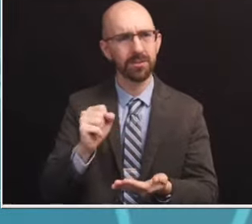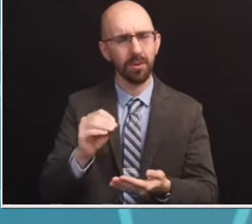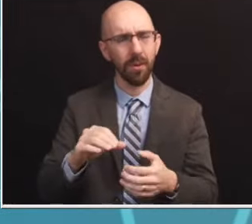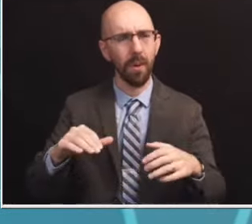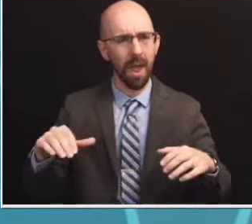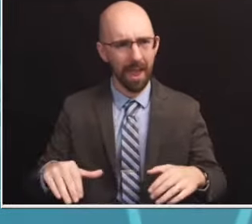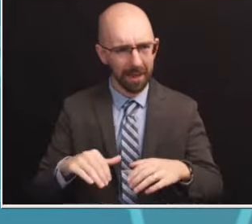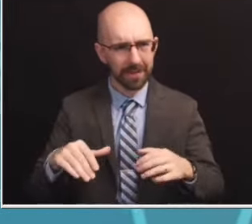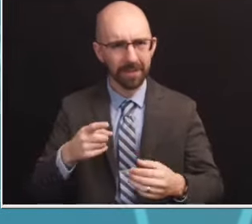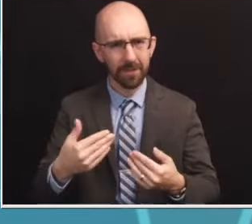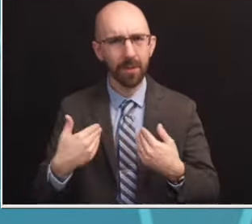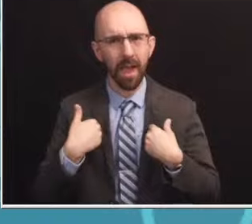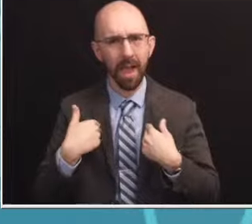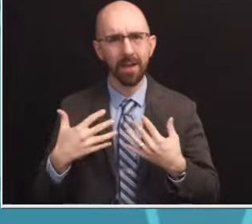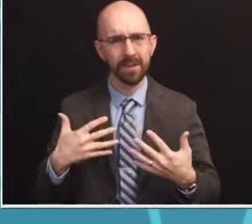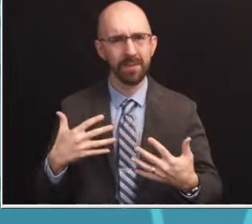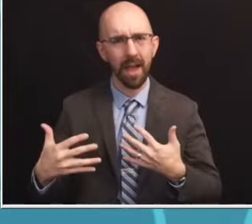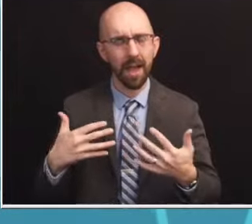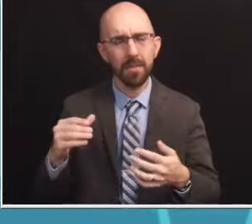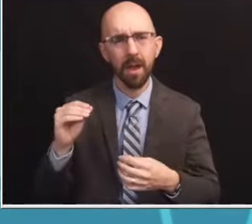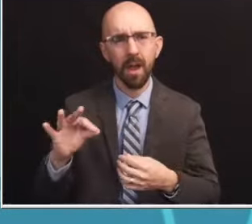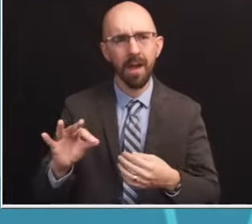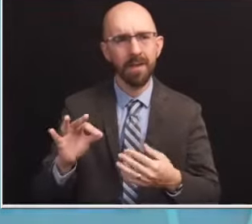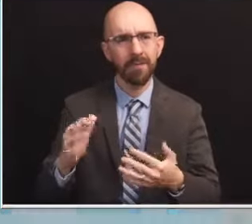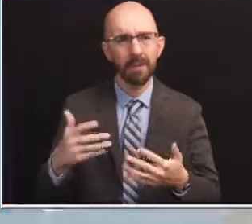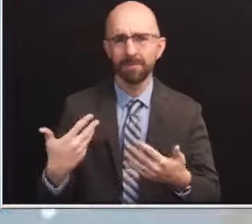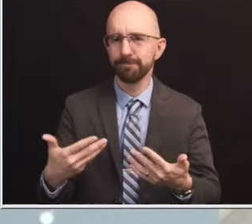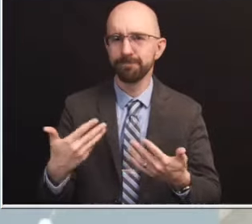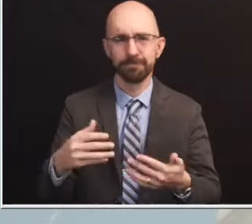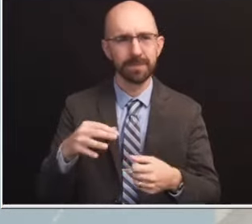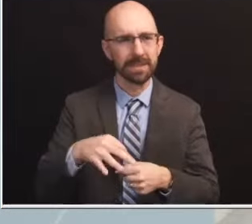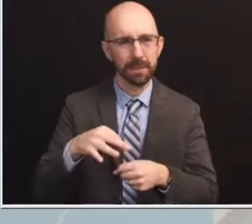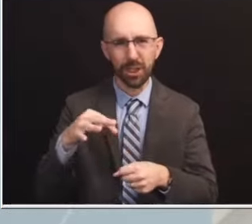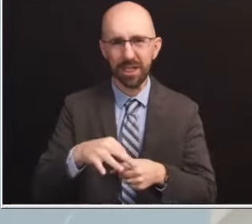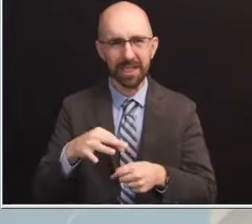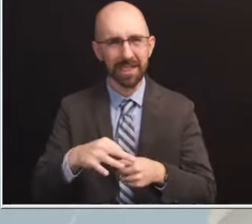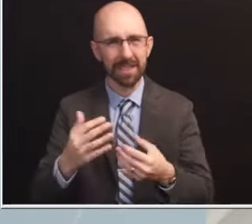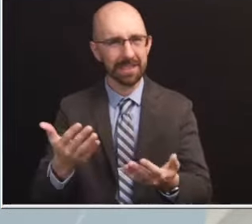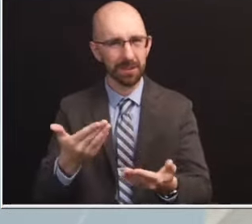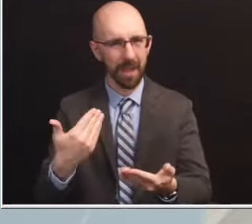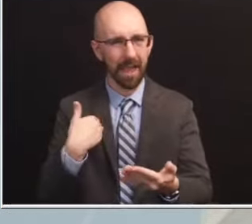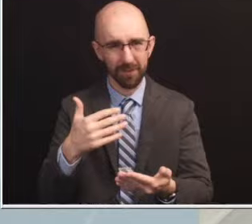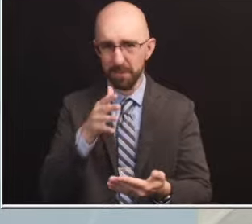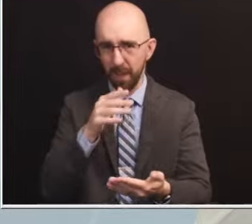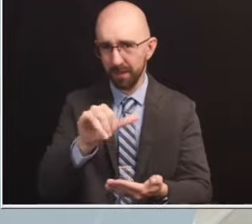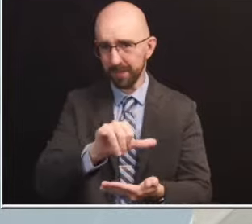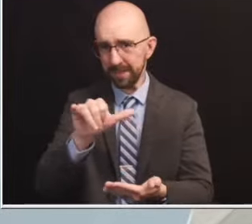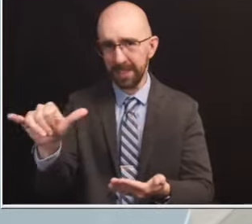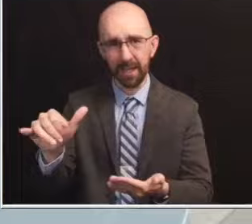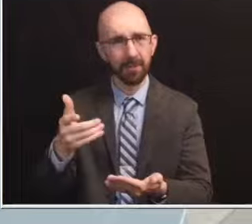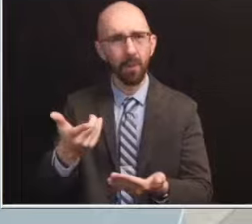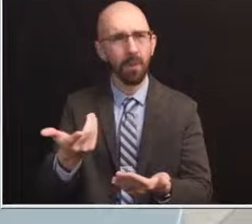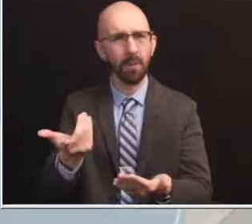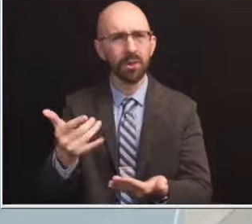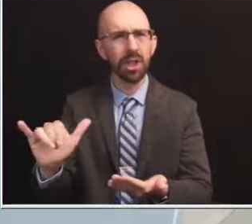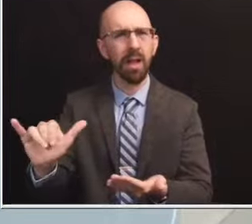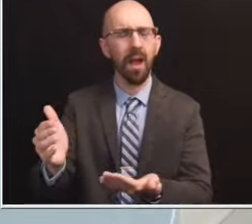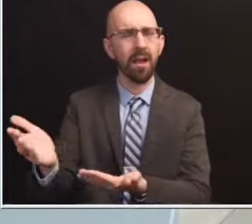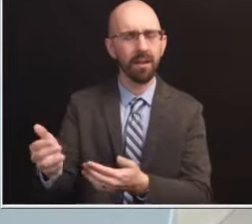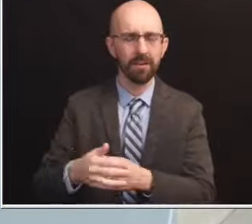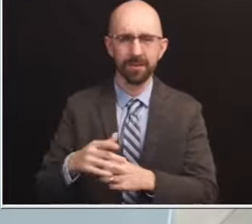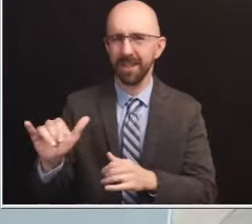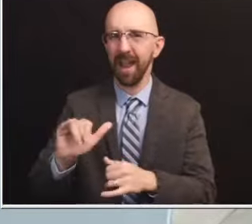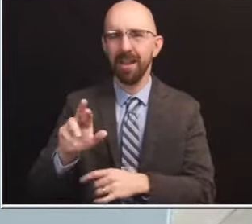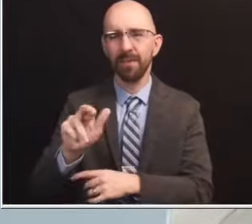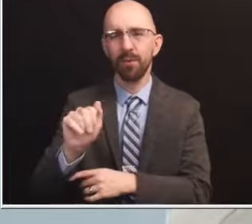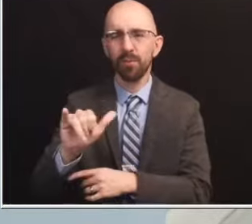have an aura of you have a spirit about you. Is your mom like that? What's she like? She's kind of a ray of sunshine.